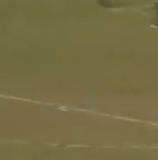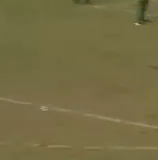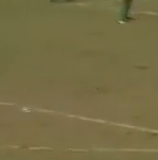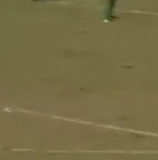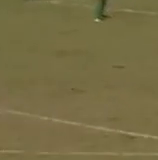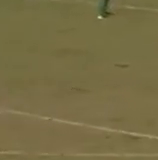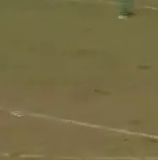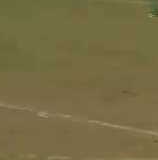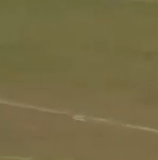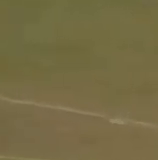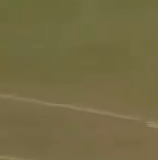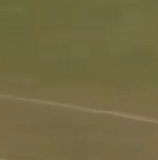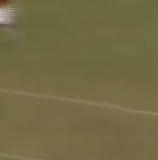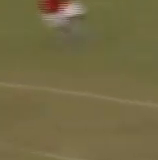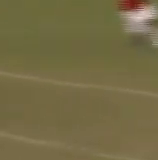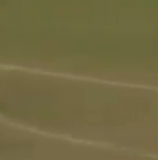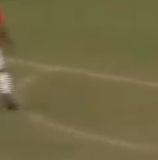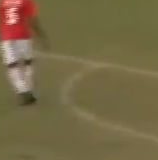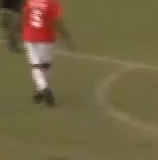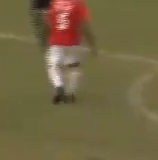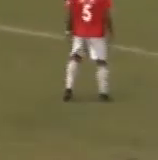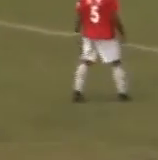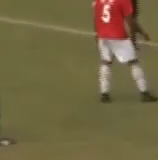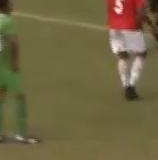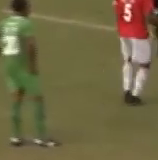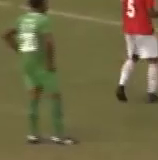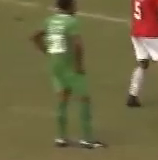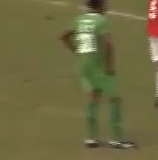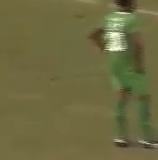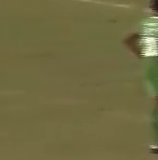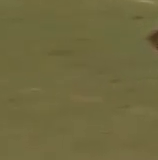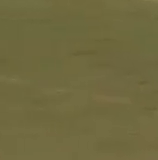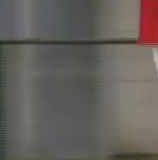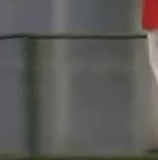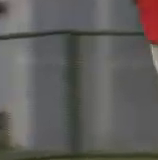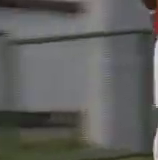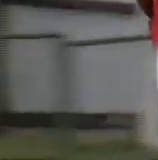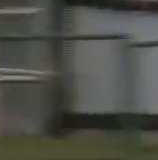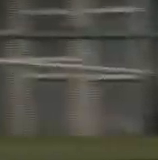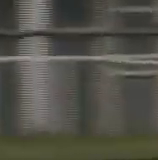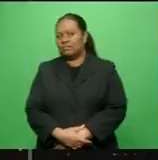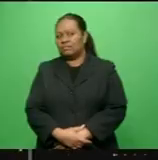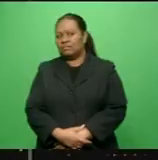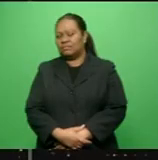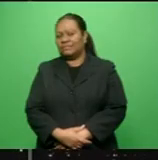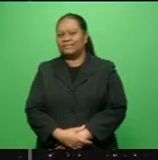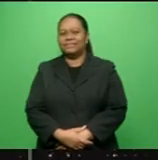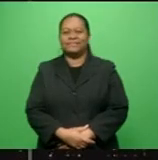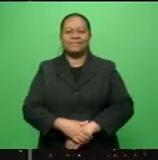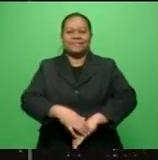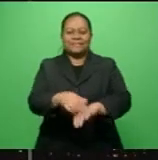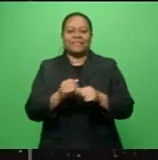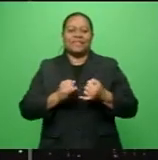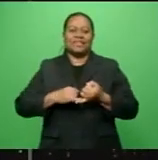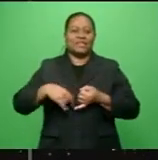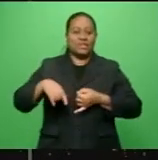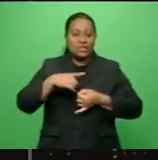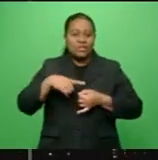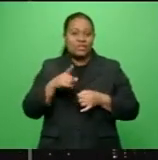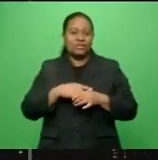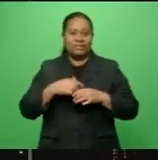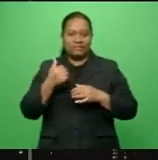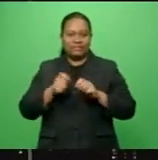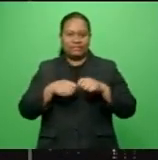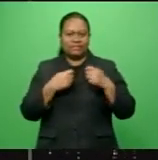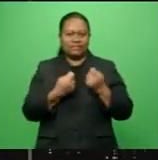Floats it through, and a header, a lovely header through. A lovely header from Benjamin. The Flow Valve Silverside has